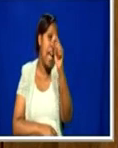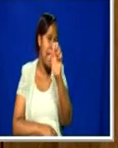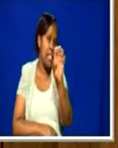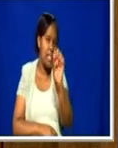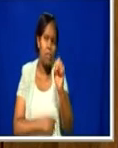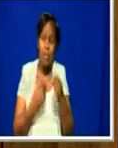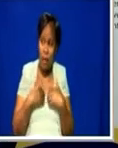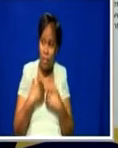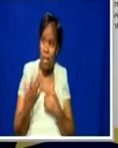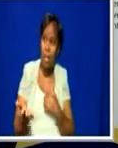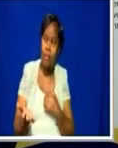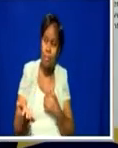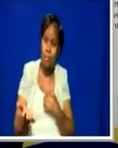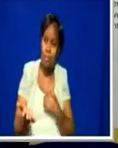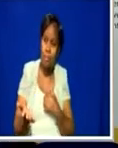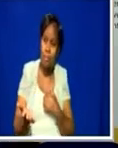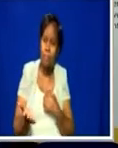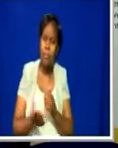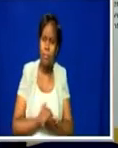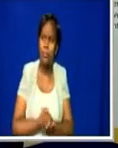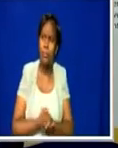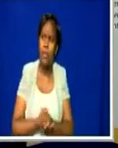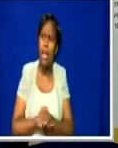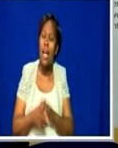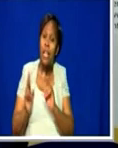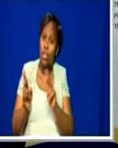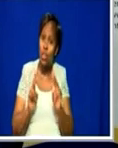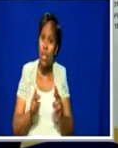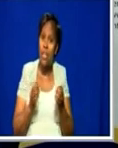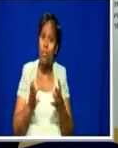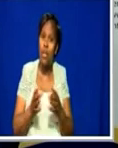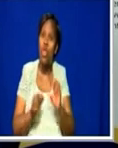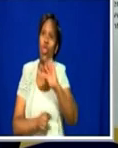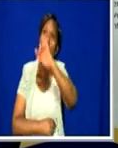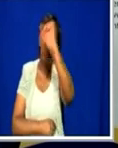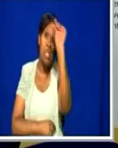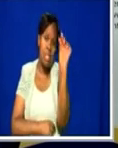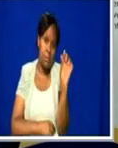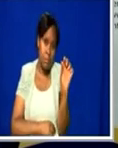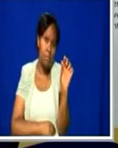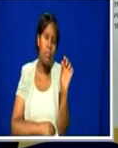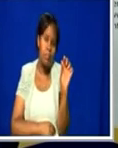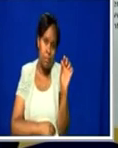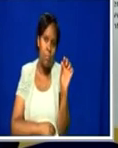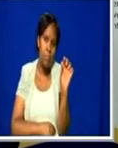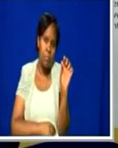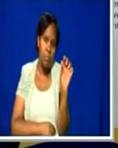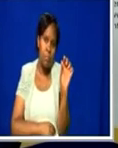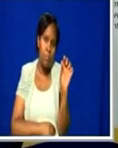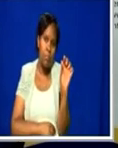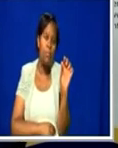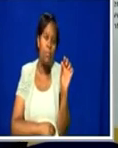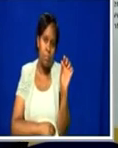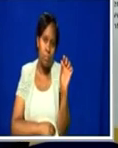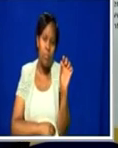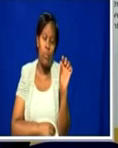up, maybe you would take maybe some few minutes to talk Natural about now. satellites are Yes. simply the moons. the moons. So that's another name for the moon. Oh,